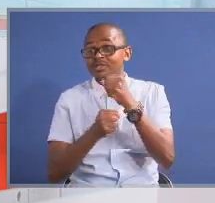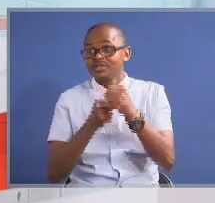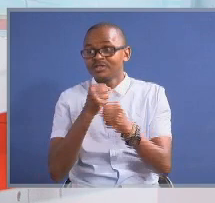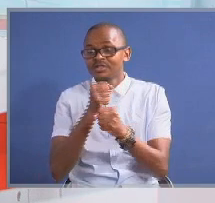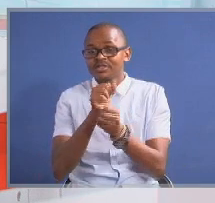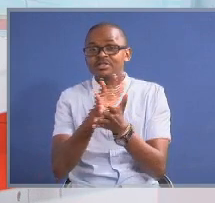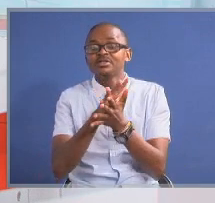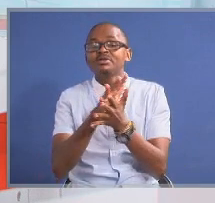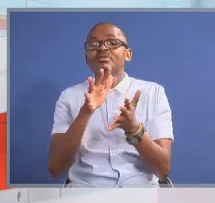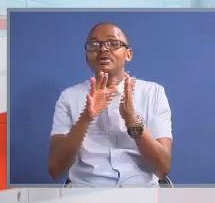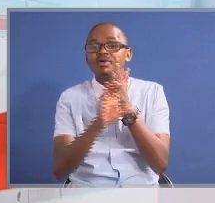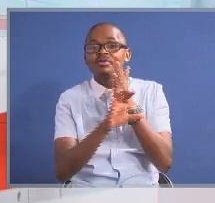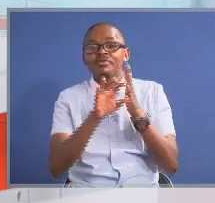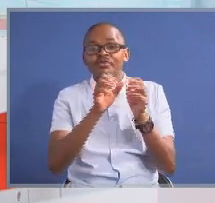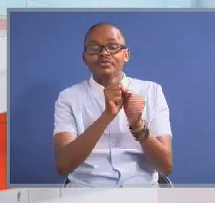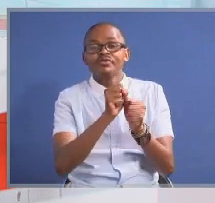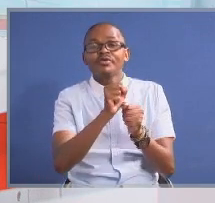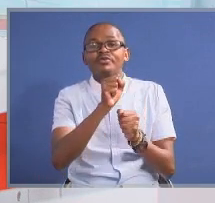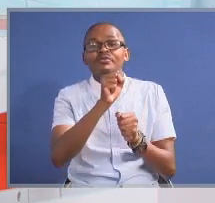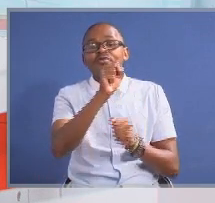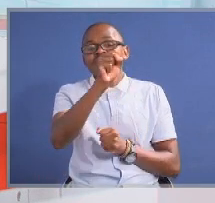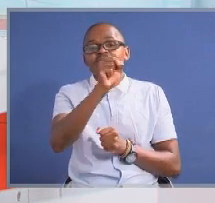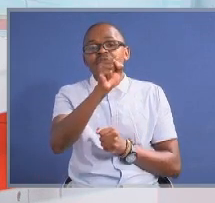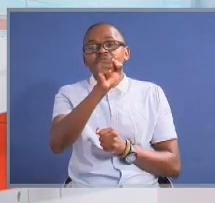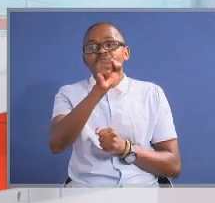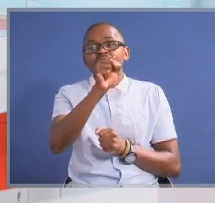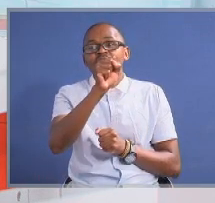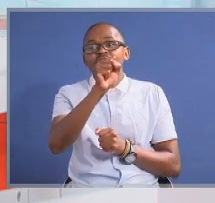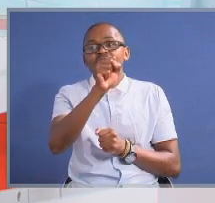it's a small country with